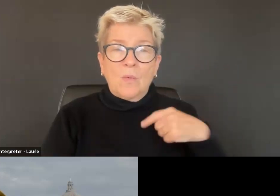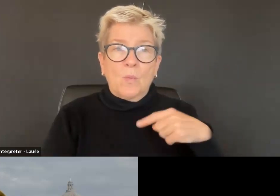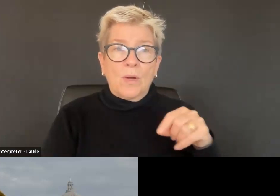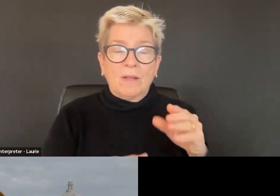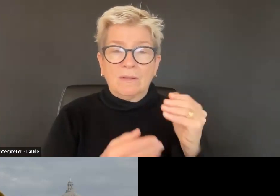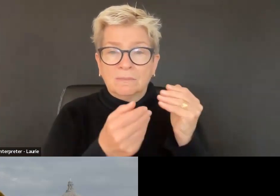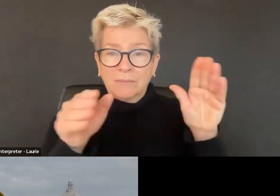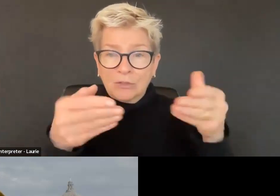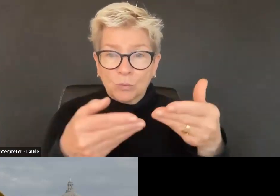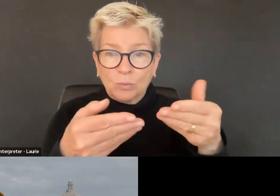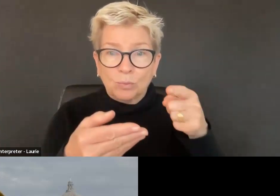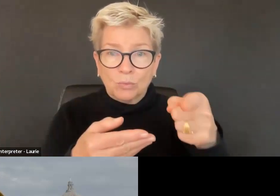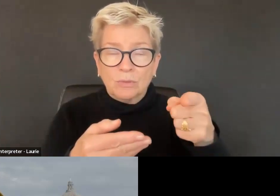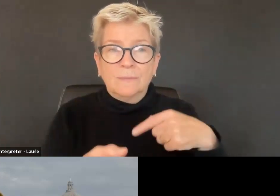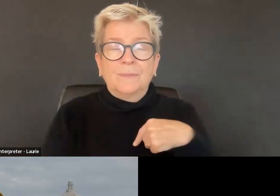know that